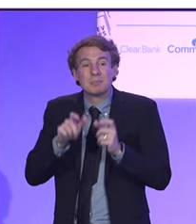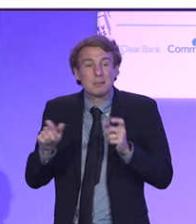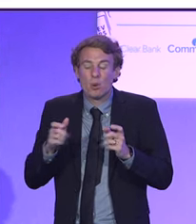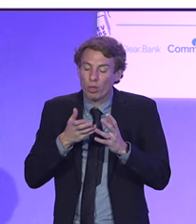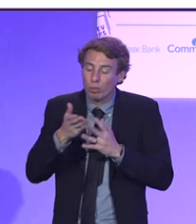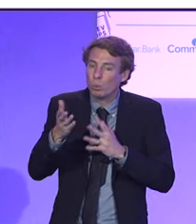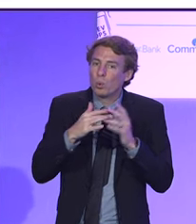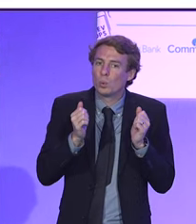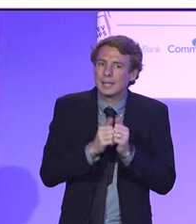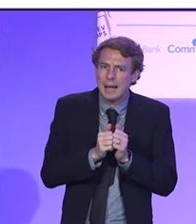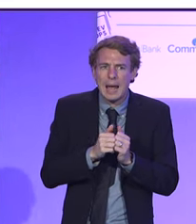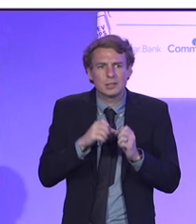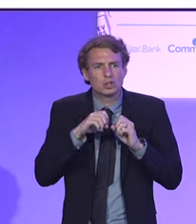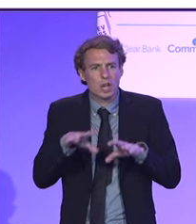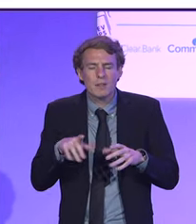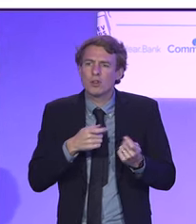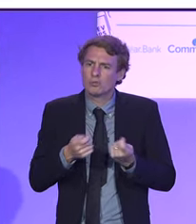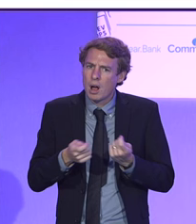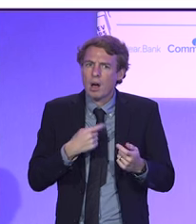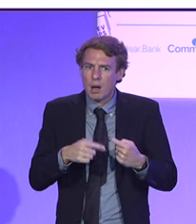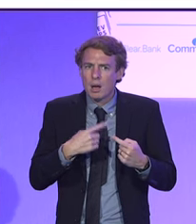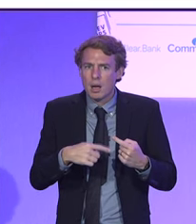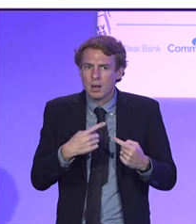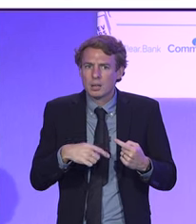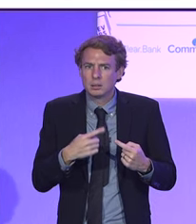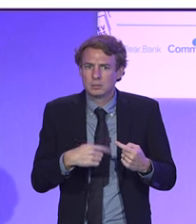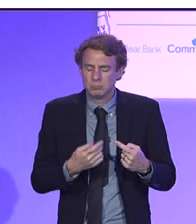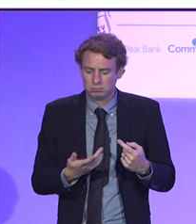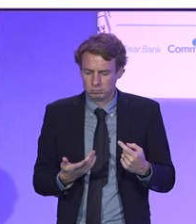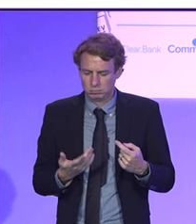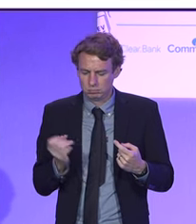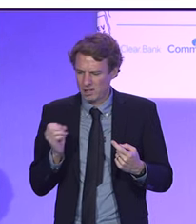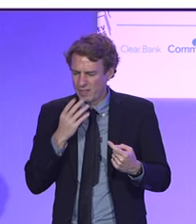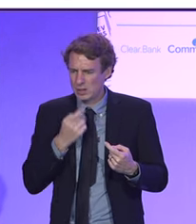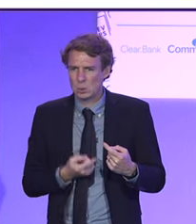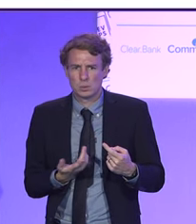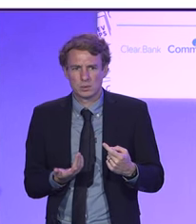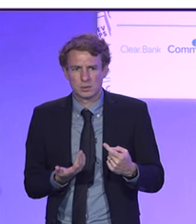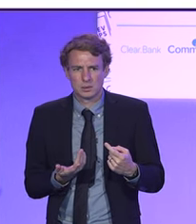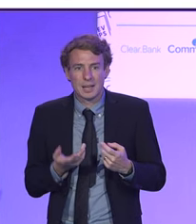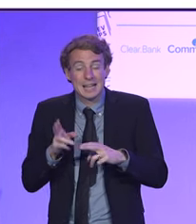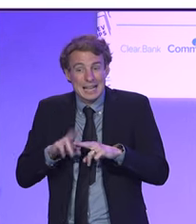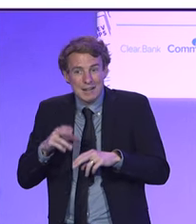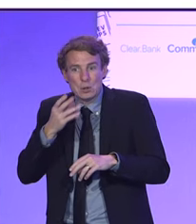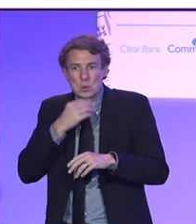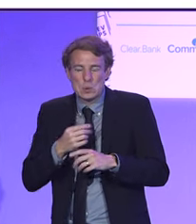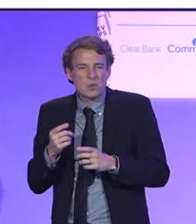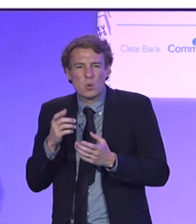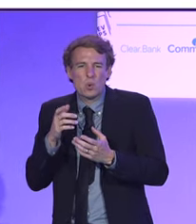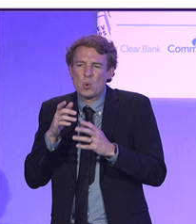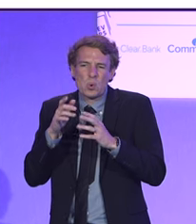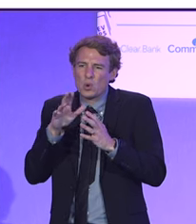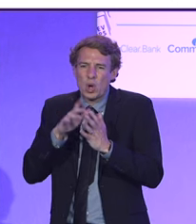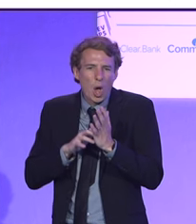or overnight. Nobody's using these things. Shut them down. And if you use infrastructure as code, it should be as simple